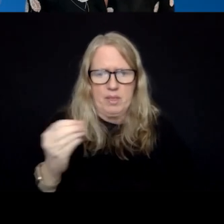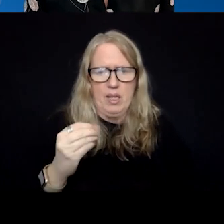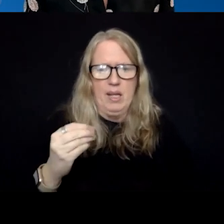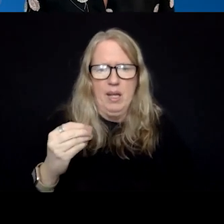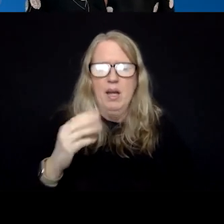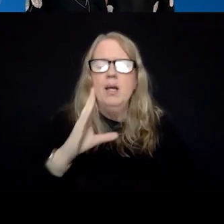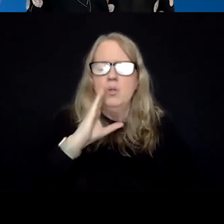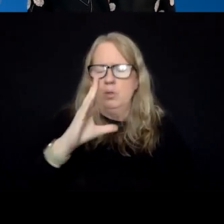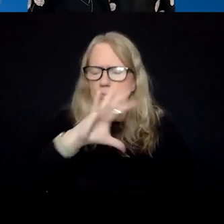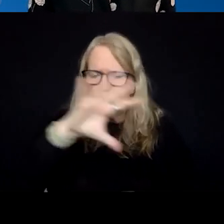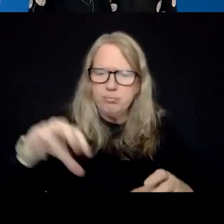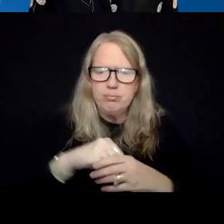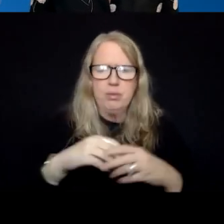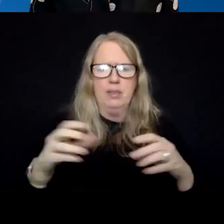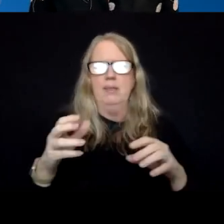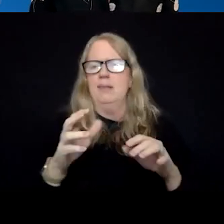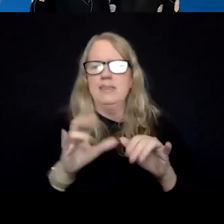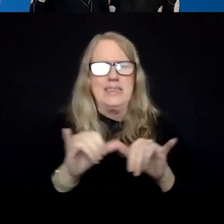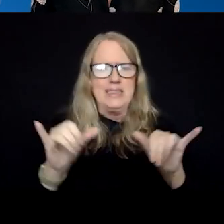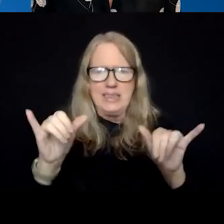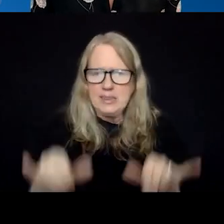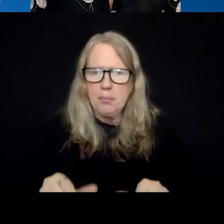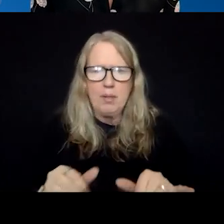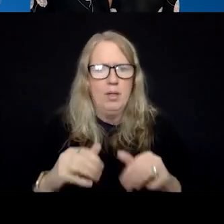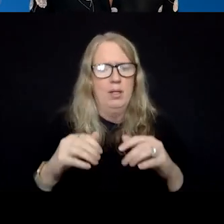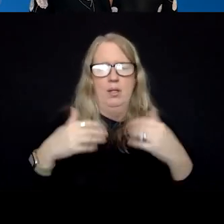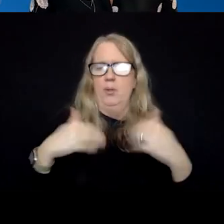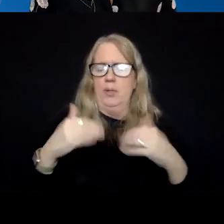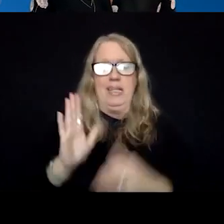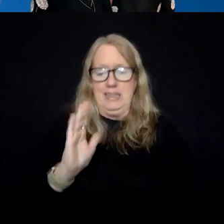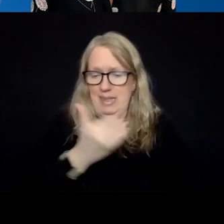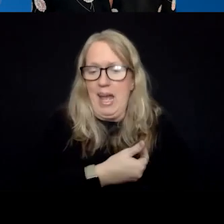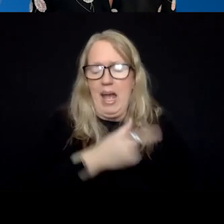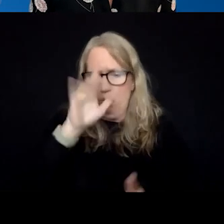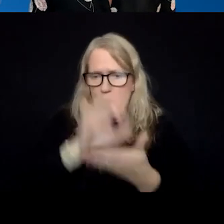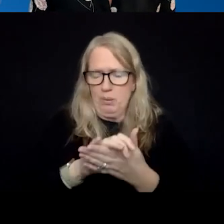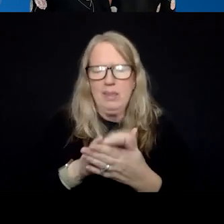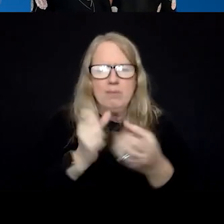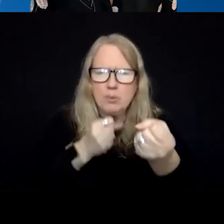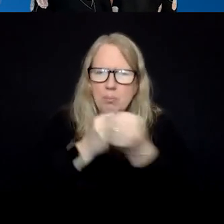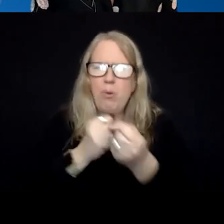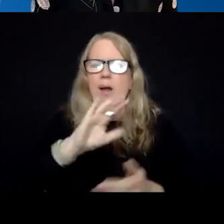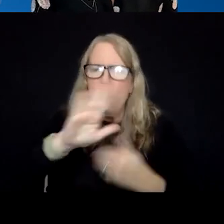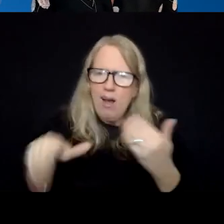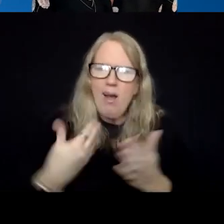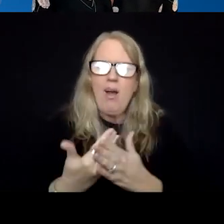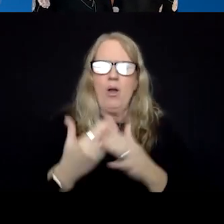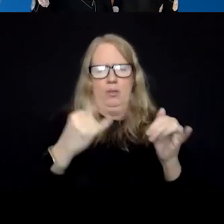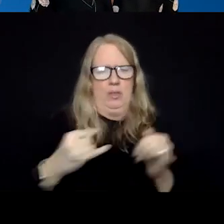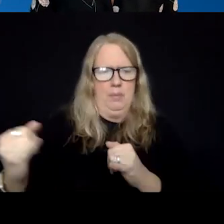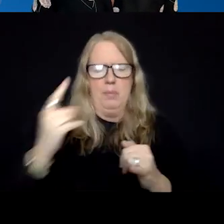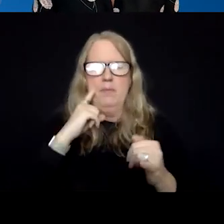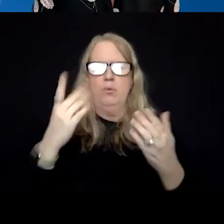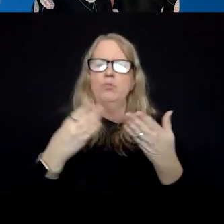build an inclusive system of supports. And frankly, it's our firm belief that if we can support all individuals, it's really greater for the general public